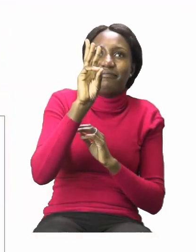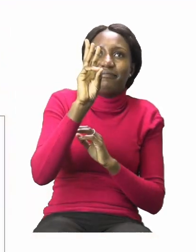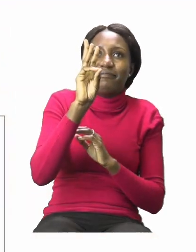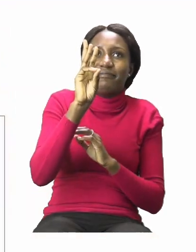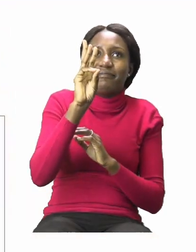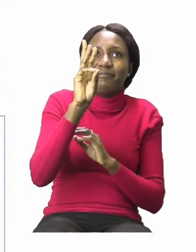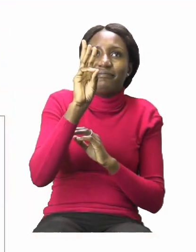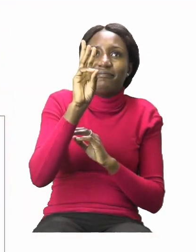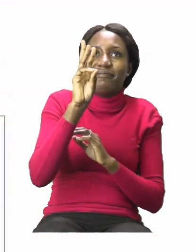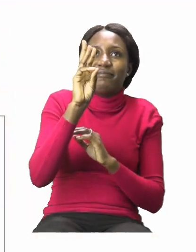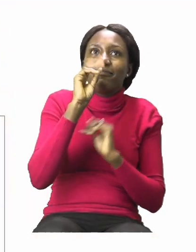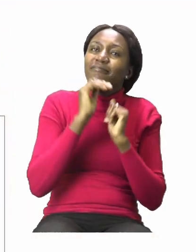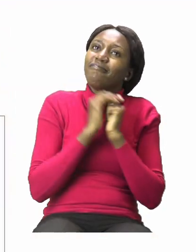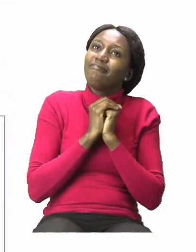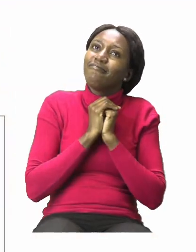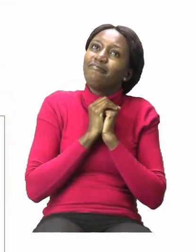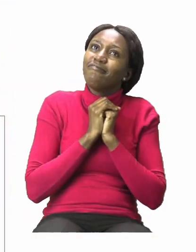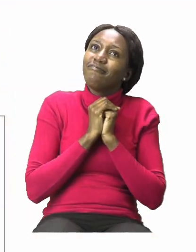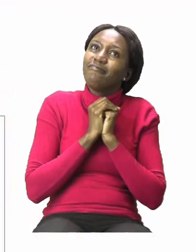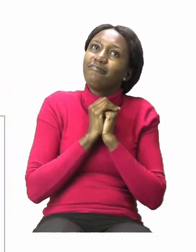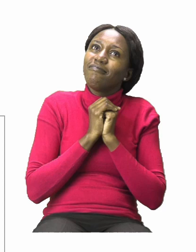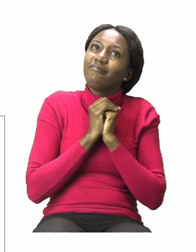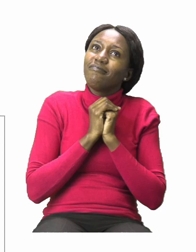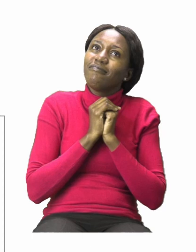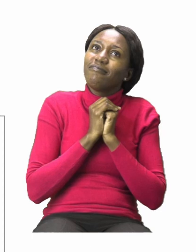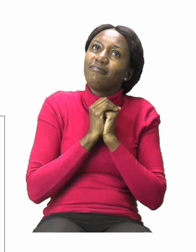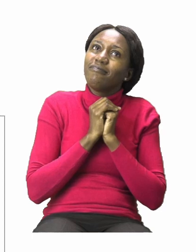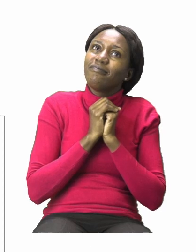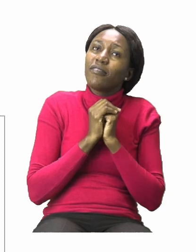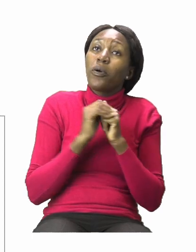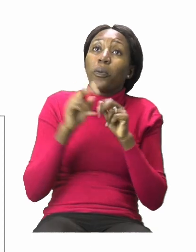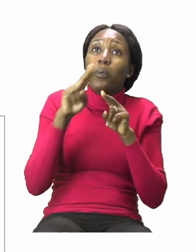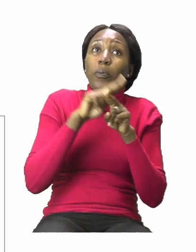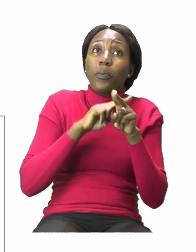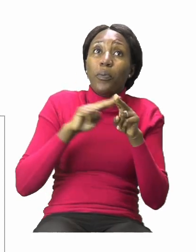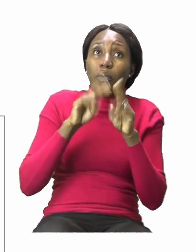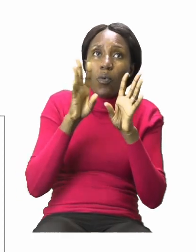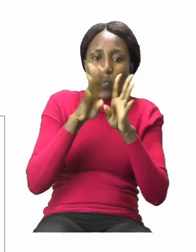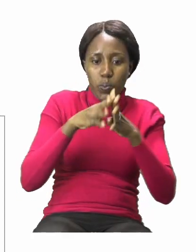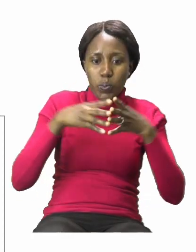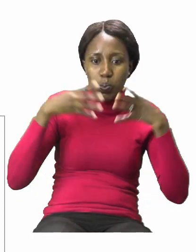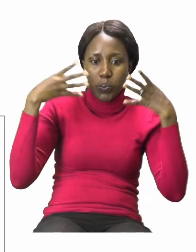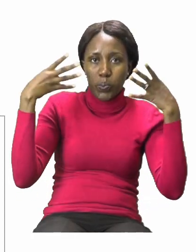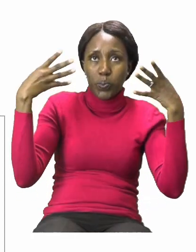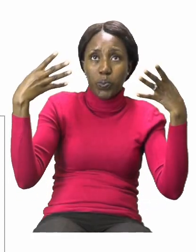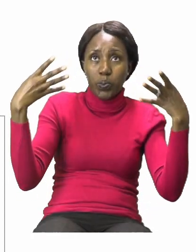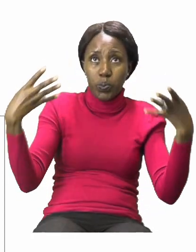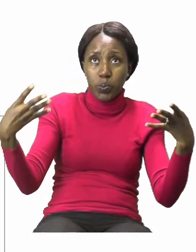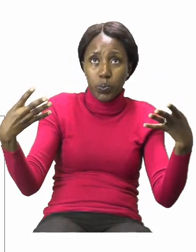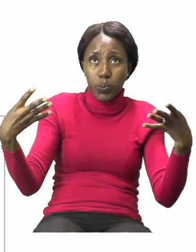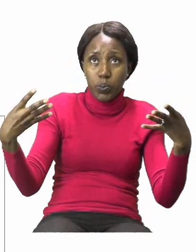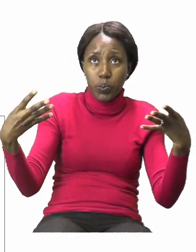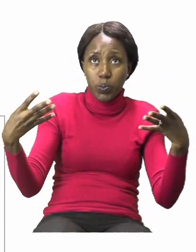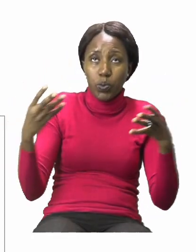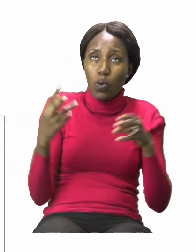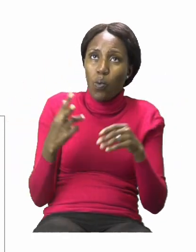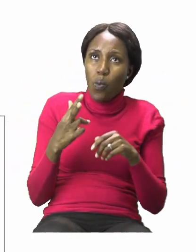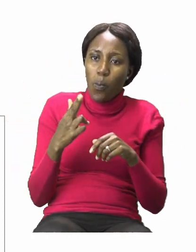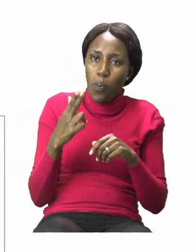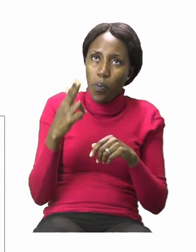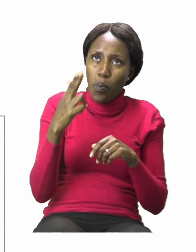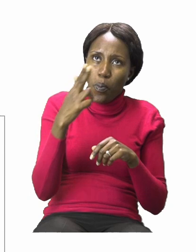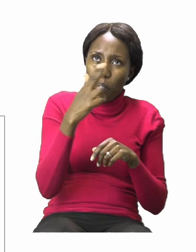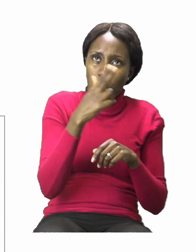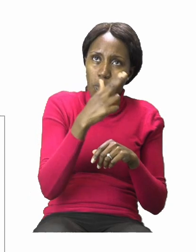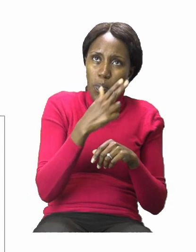page 6, we are going to use a newspaper to cut out the shape of a house and then